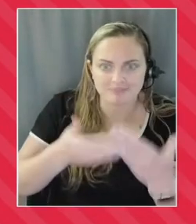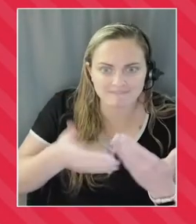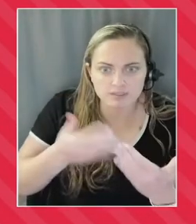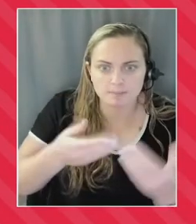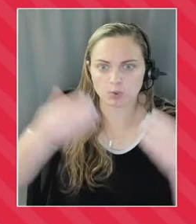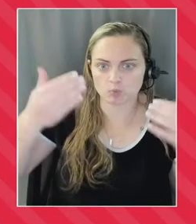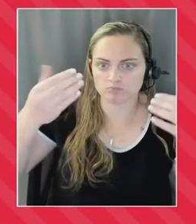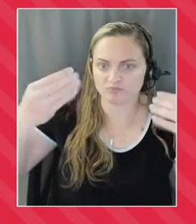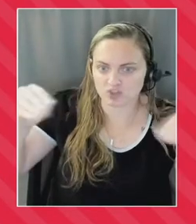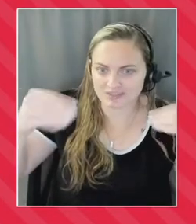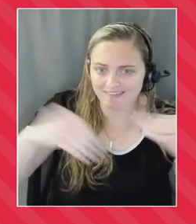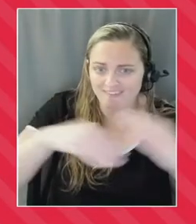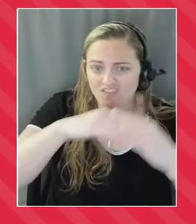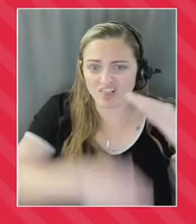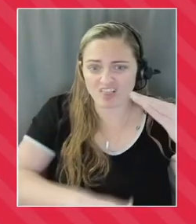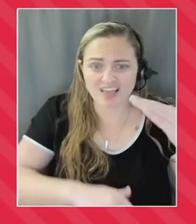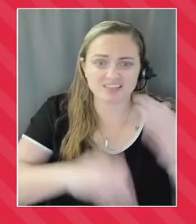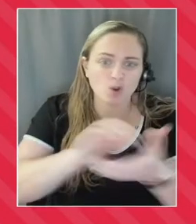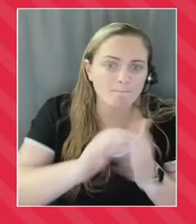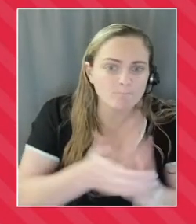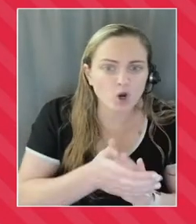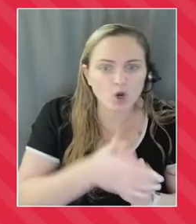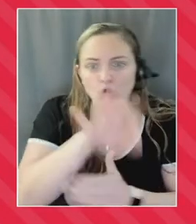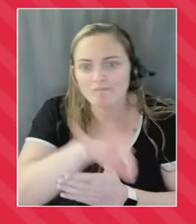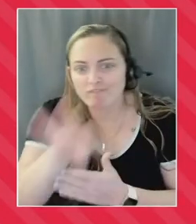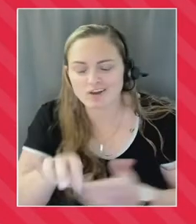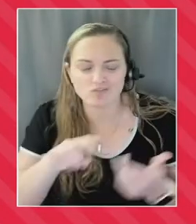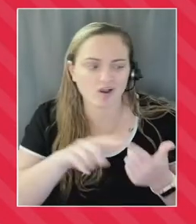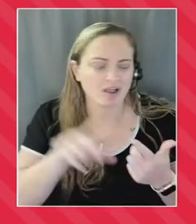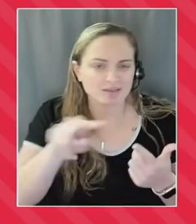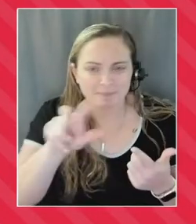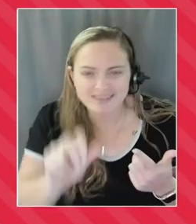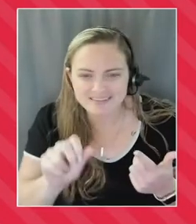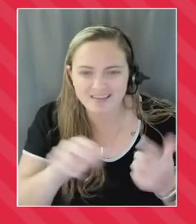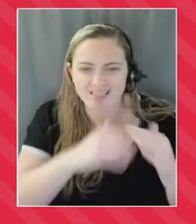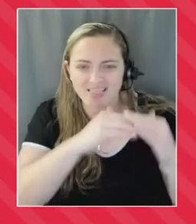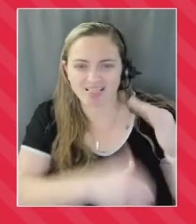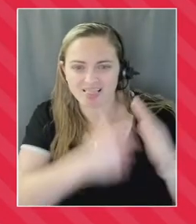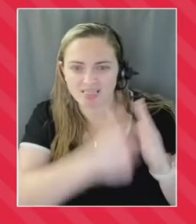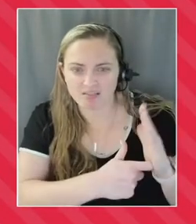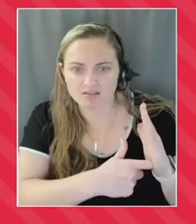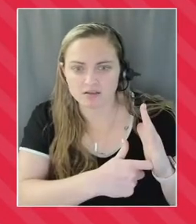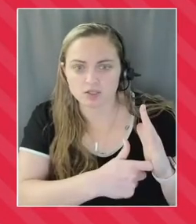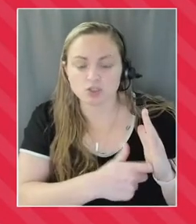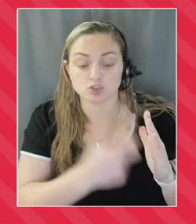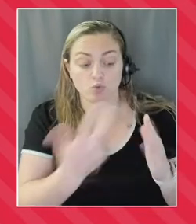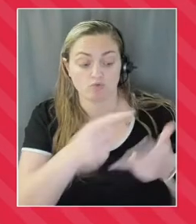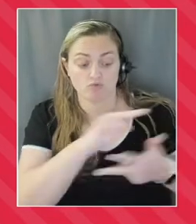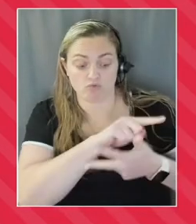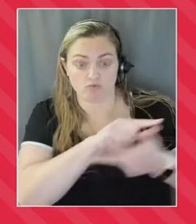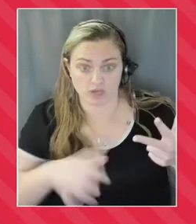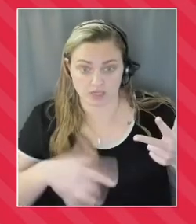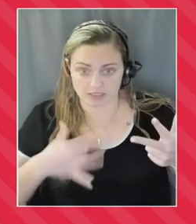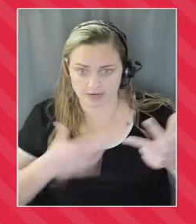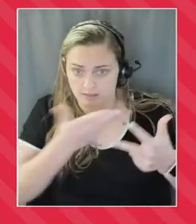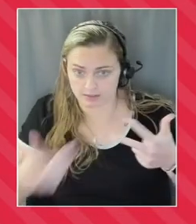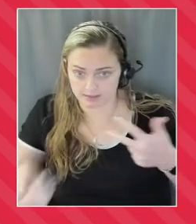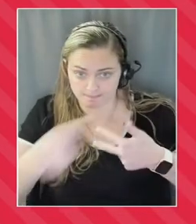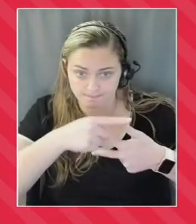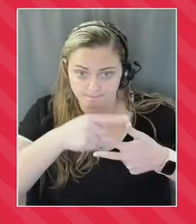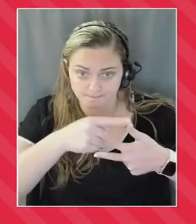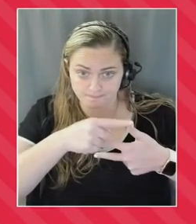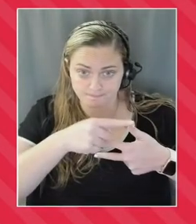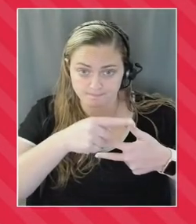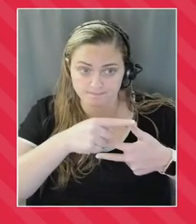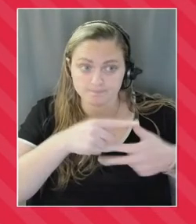less than a burger and fries or a pizza. And so we're doing three really exciting pilots. One, we're piloting